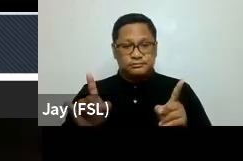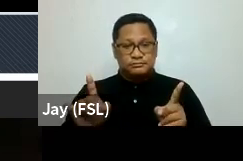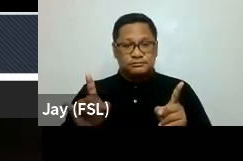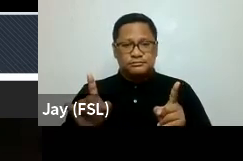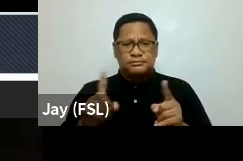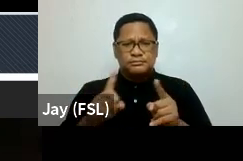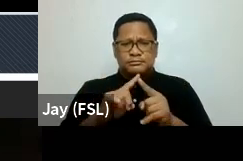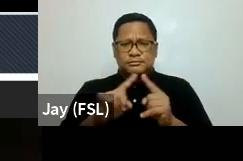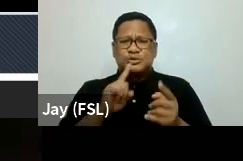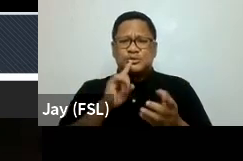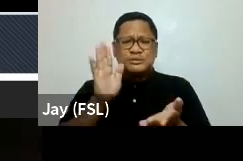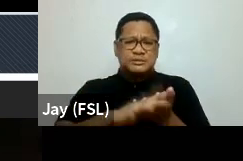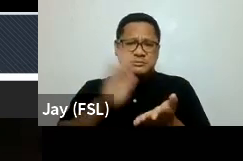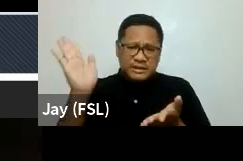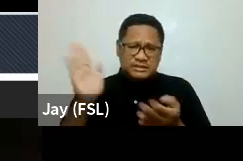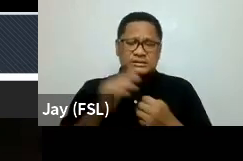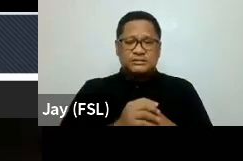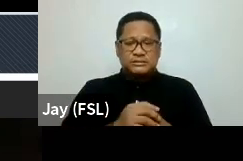very expensive siya.